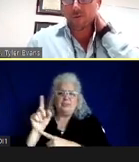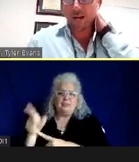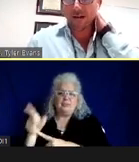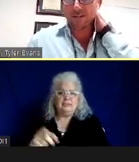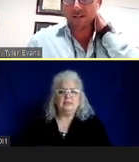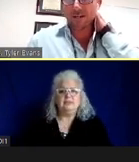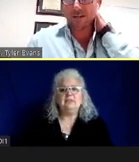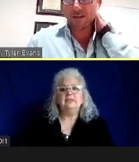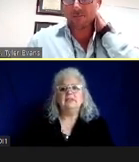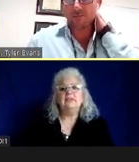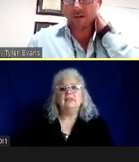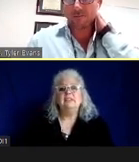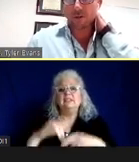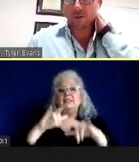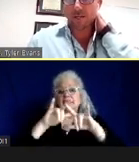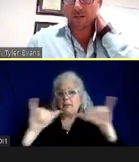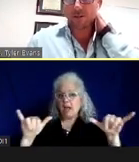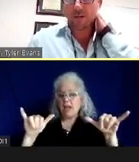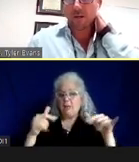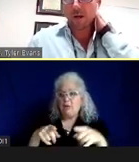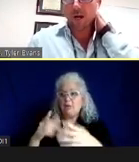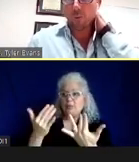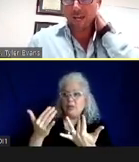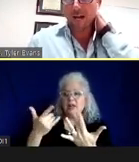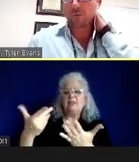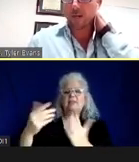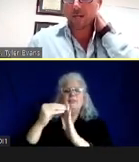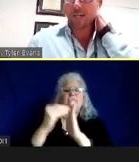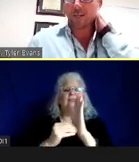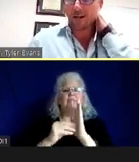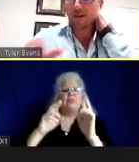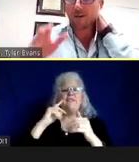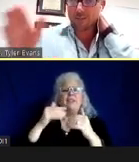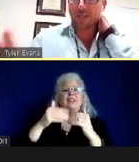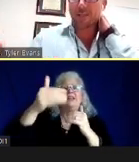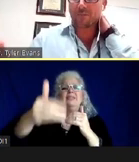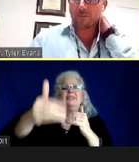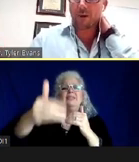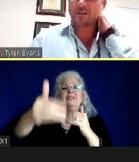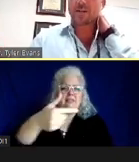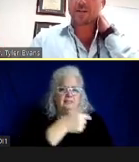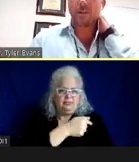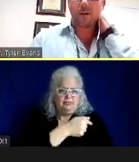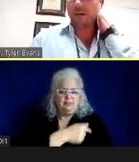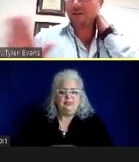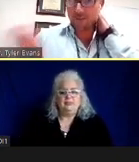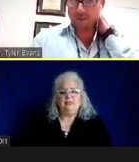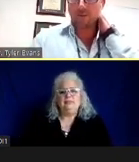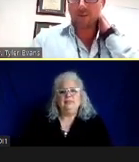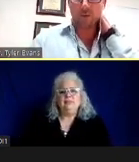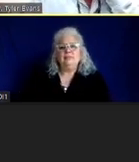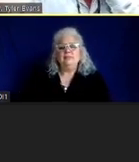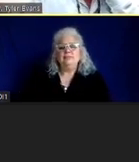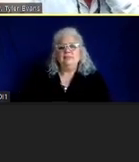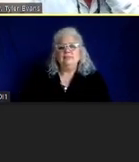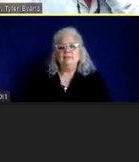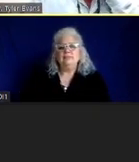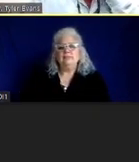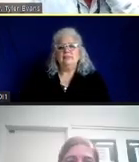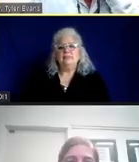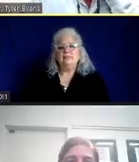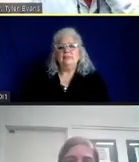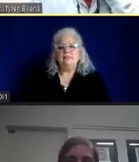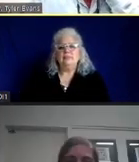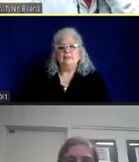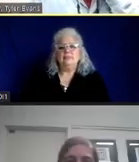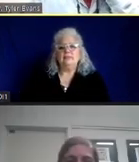for access and functional needs. We have created a slightly different process, and that's new, and that's why they're not on the slides,